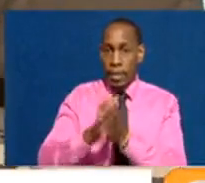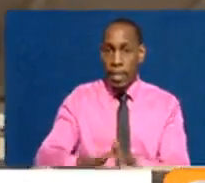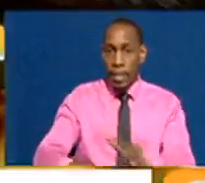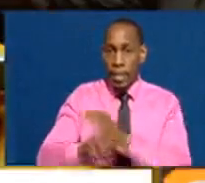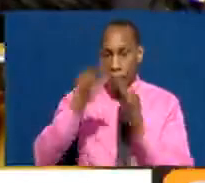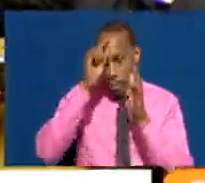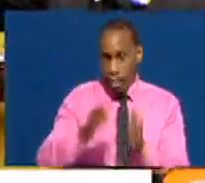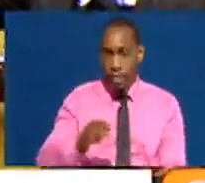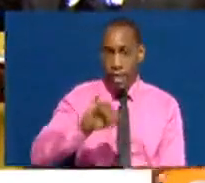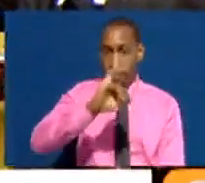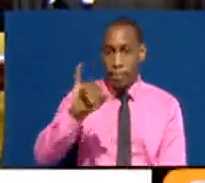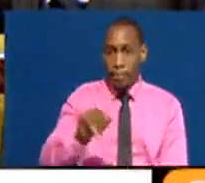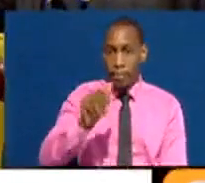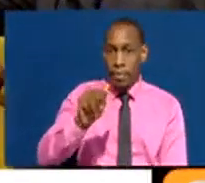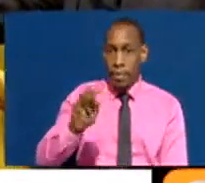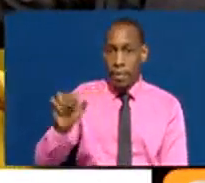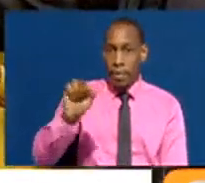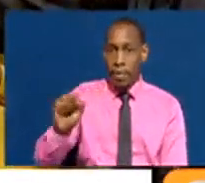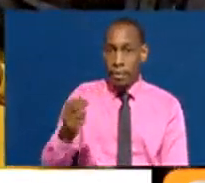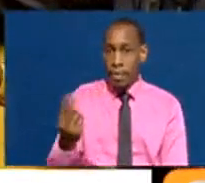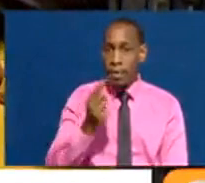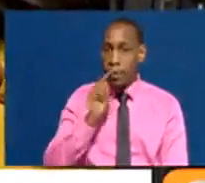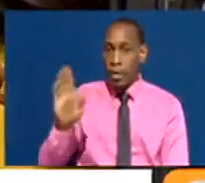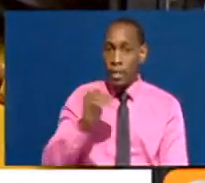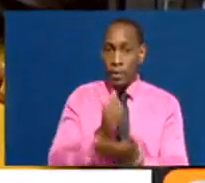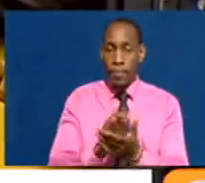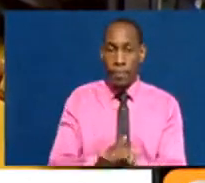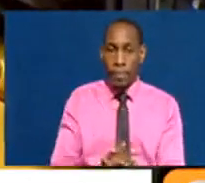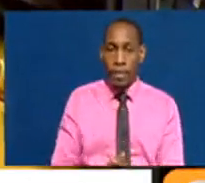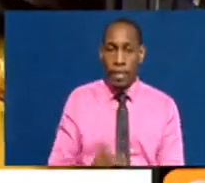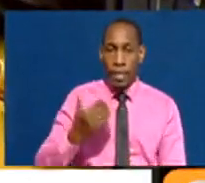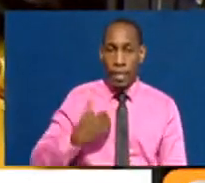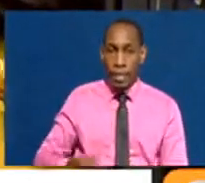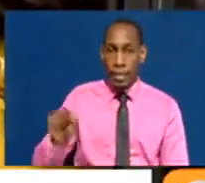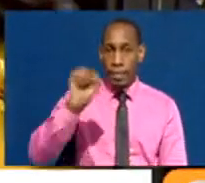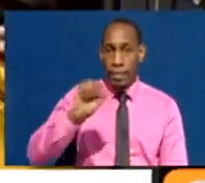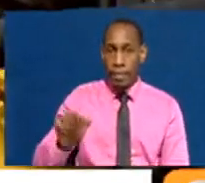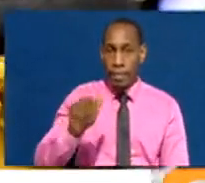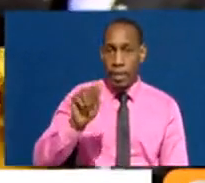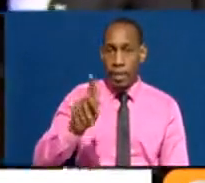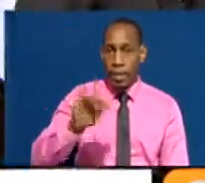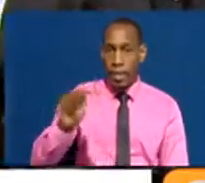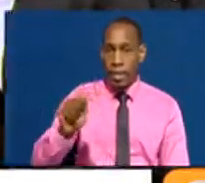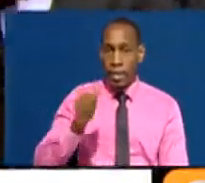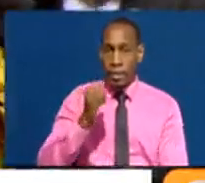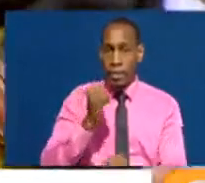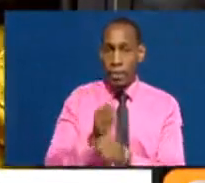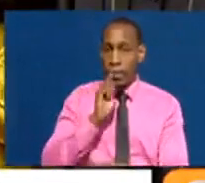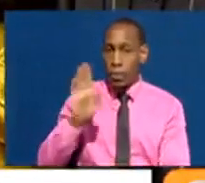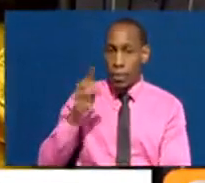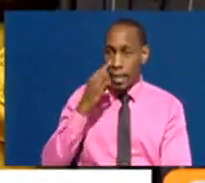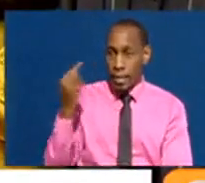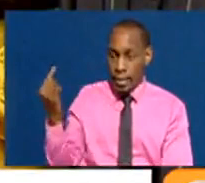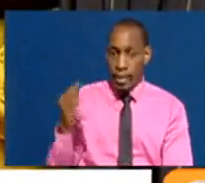deputy James Muchiiri took oath of office. I, Sakaja Arthur Johnson, do swear.